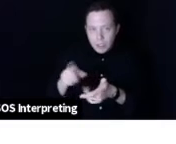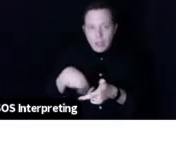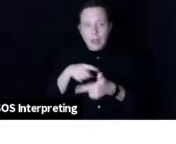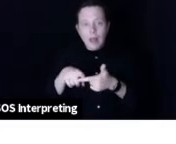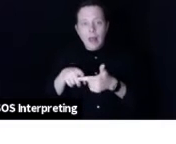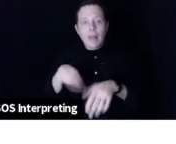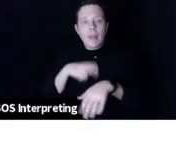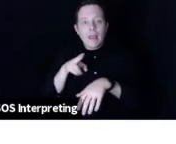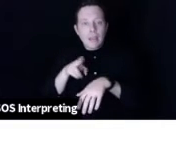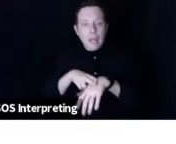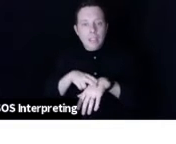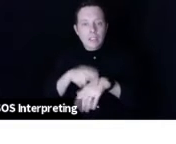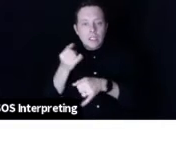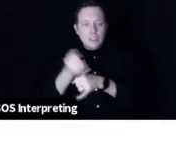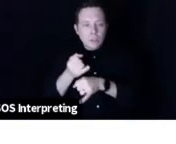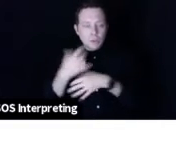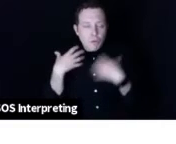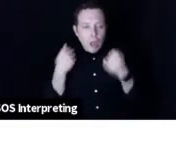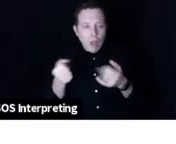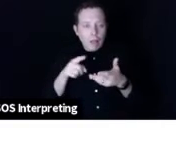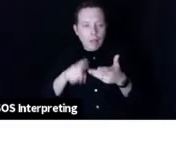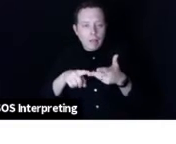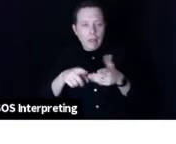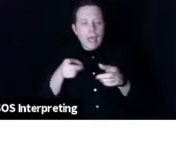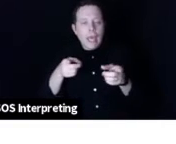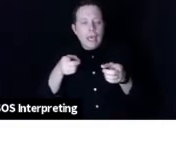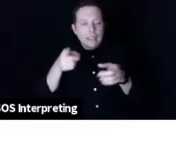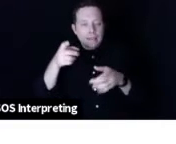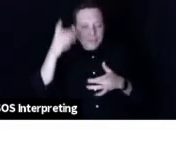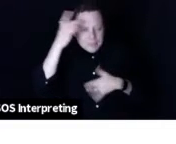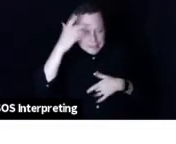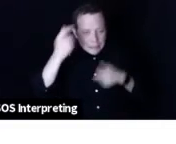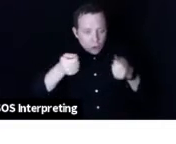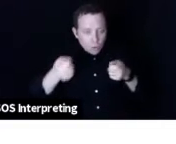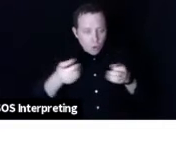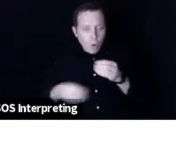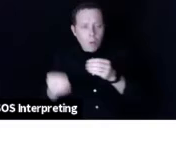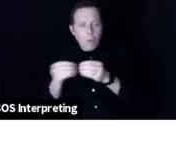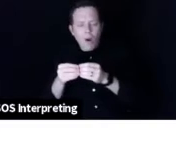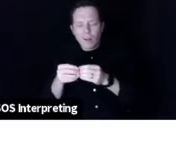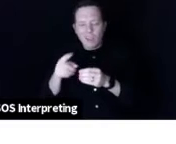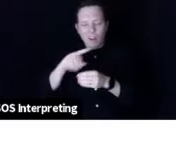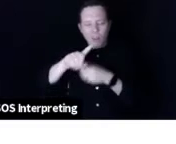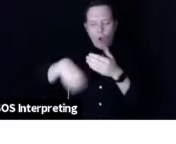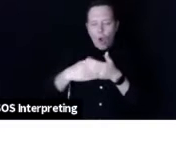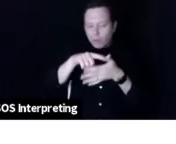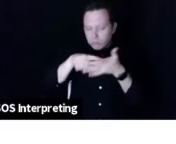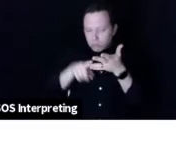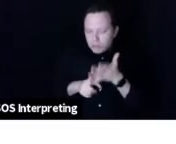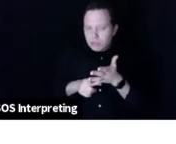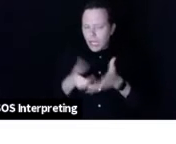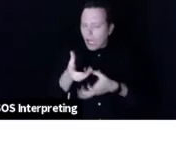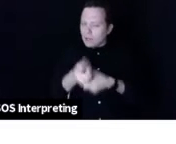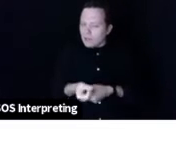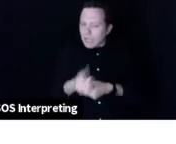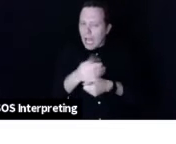Control, and more. These are authoritative resources that are trustworthy, and most of them are designed with the consumer